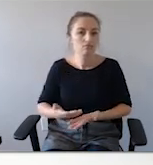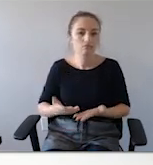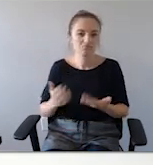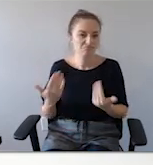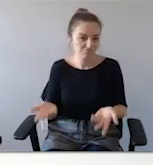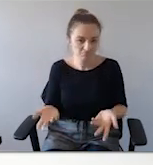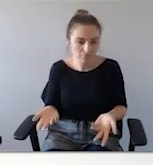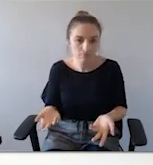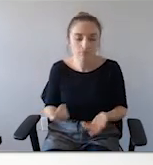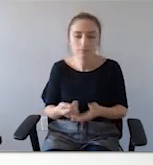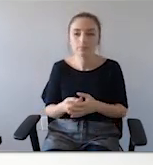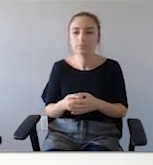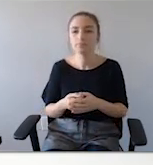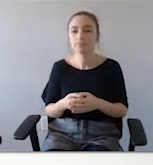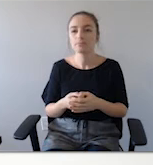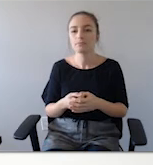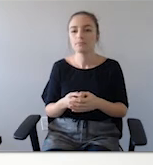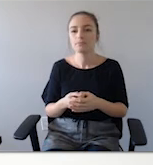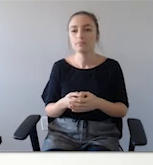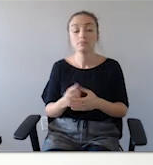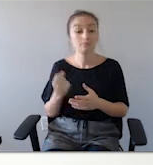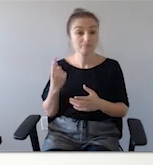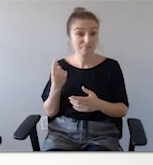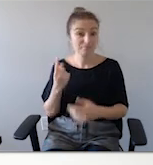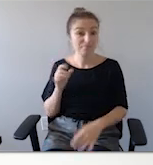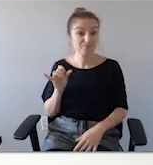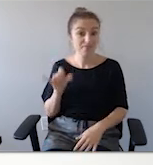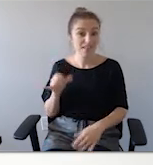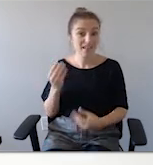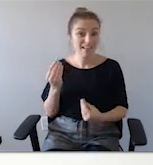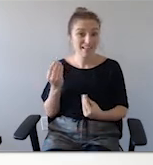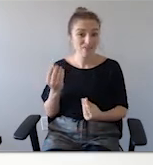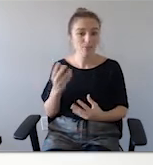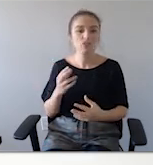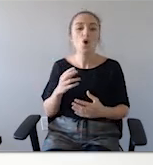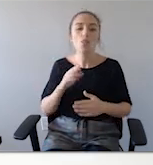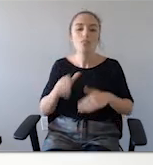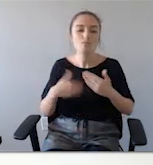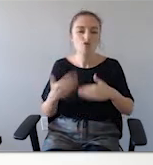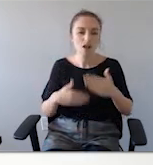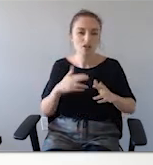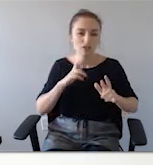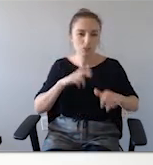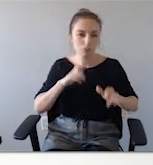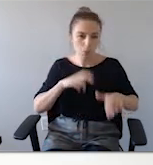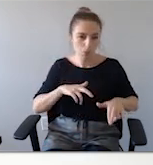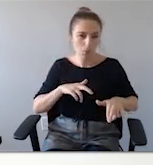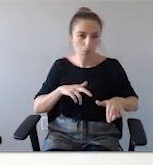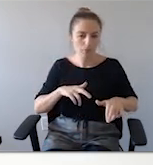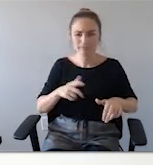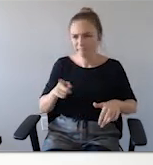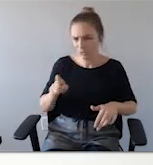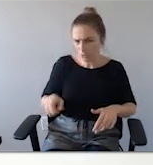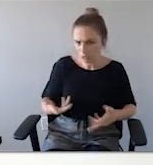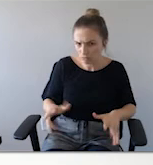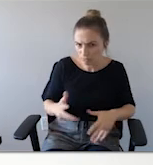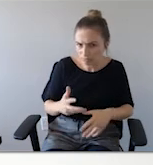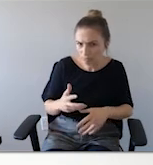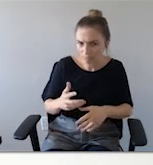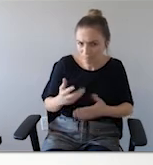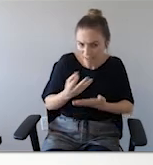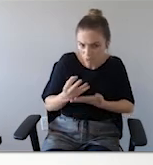9 weeks. When they send you the progress report, you know, you guys should all be getting a progress report every 9